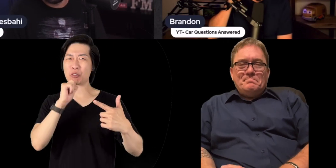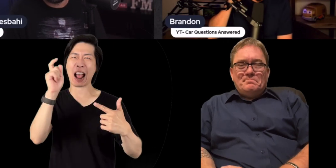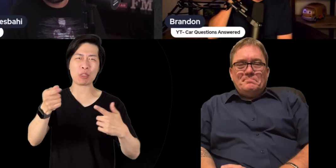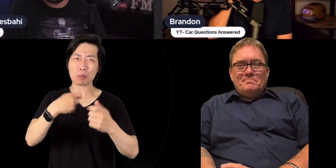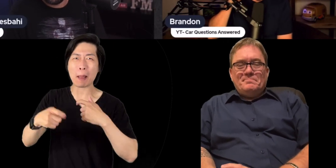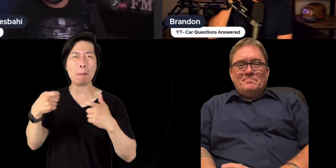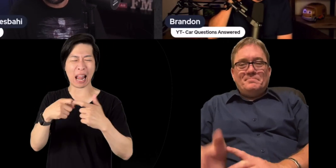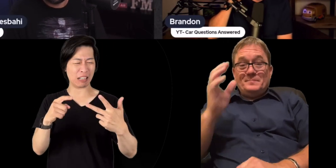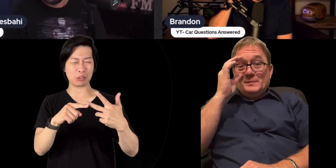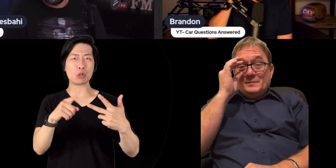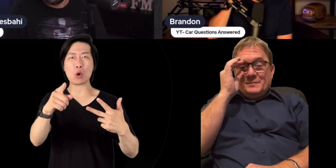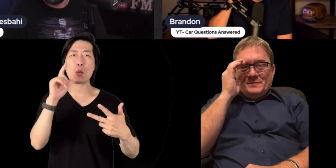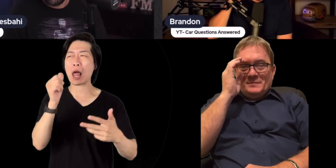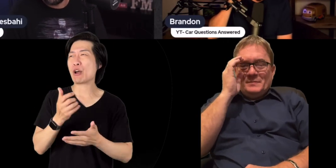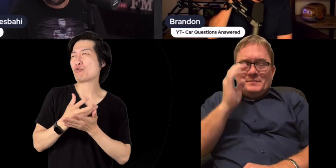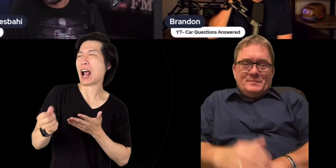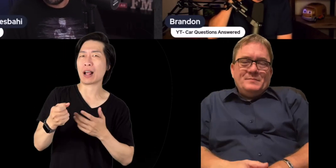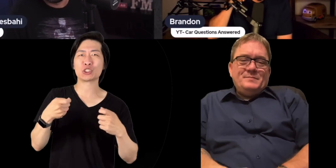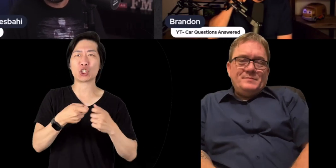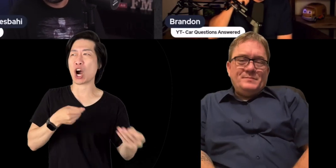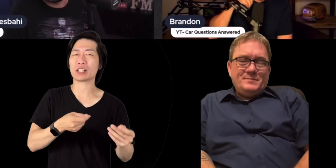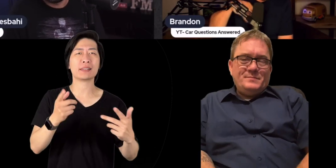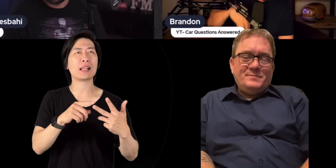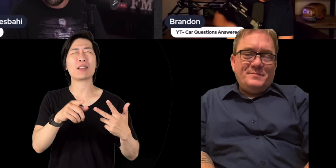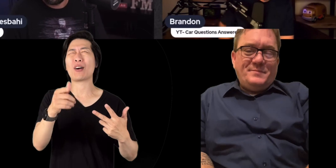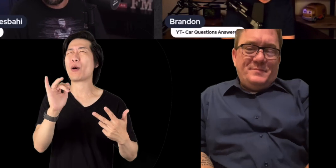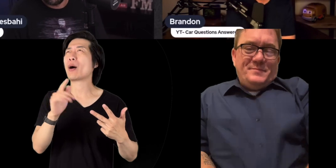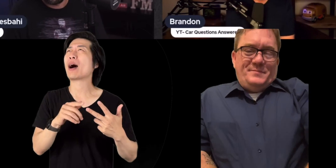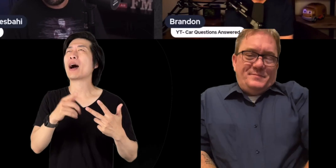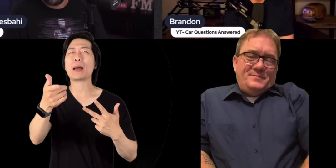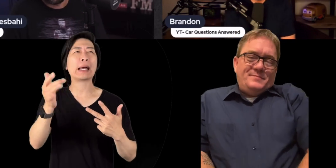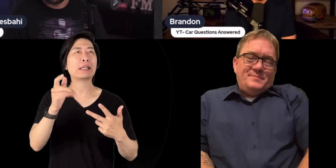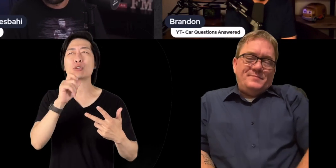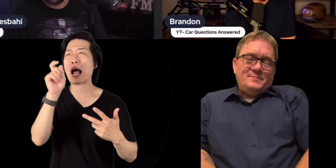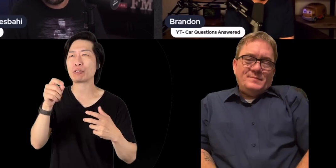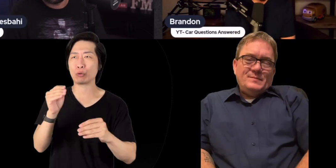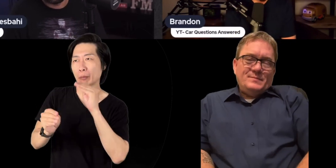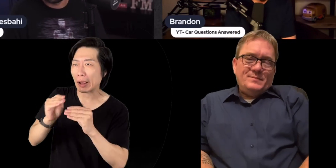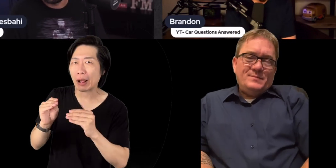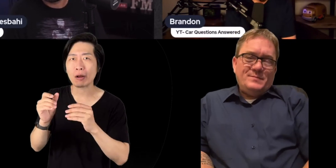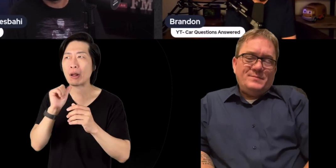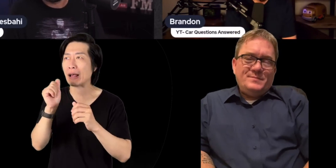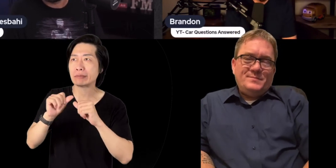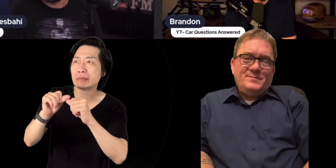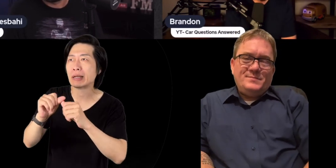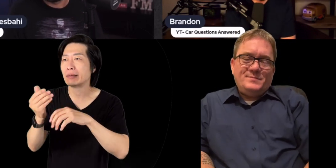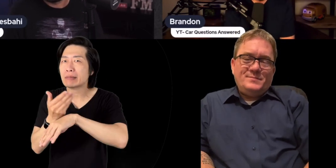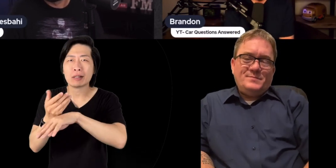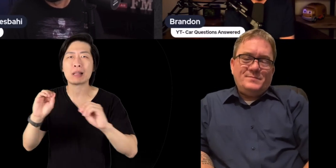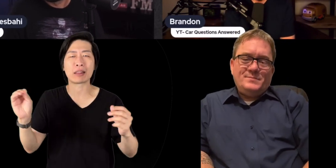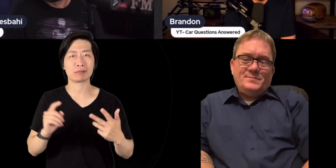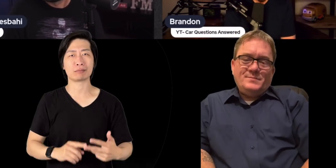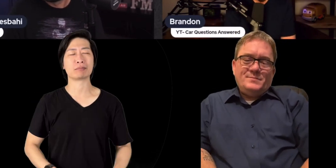don't got to replace the battery, you ain't gonna run out of charge, whatever. You barely have to like repair or maintain the company. Do you think something like that would do